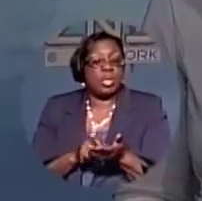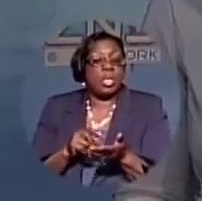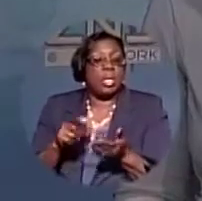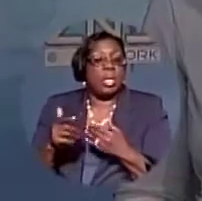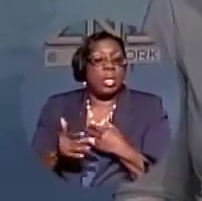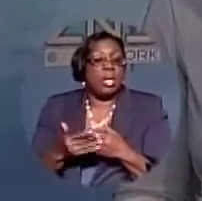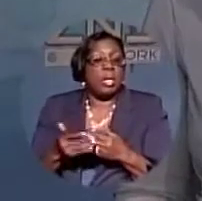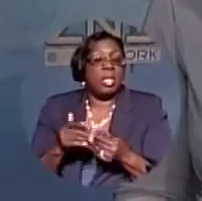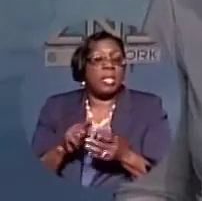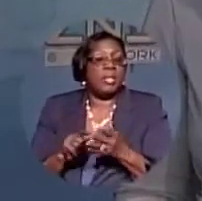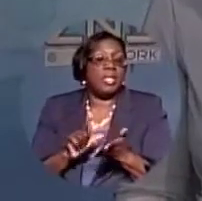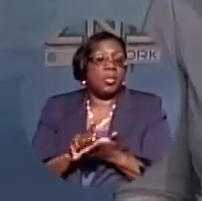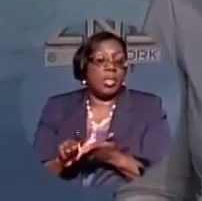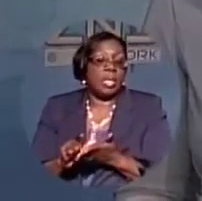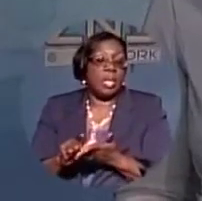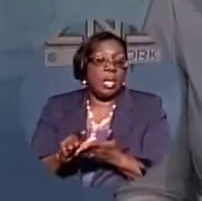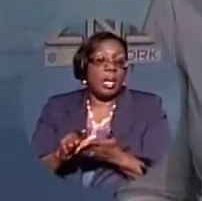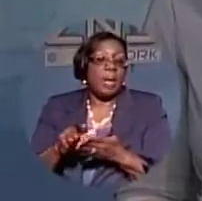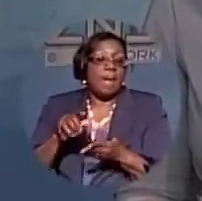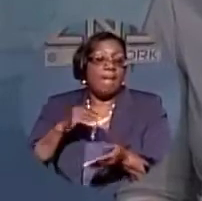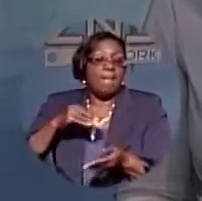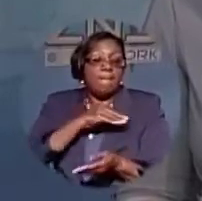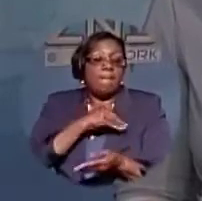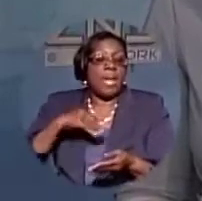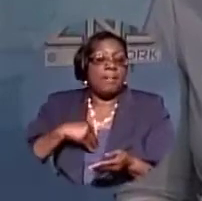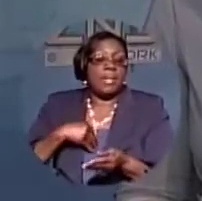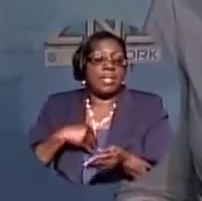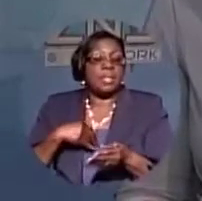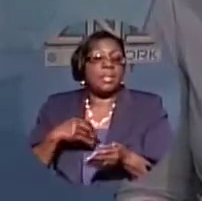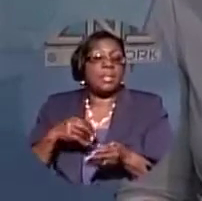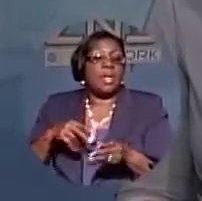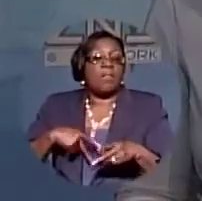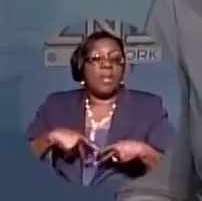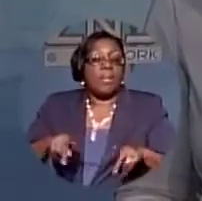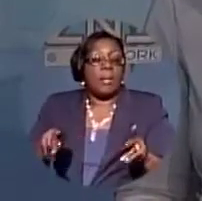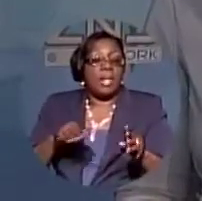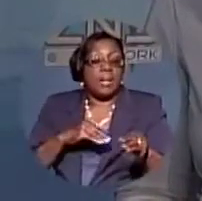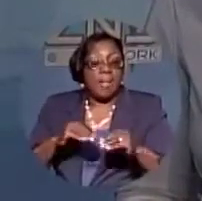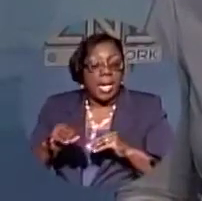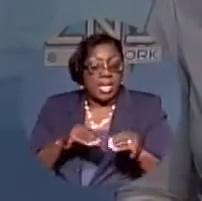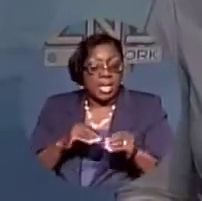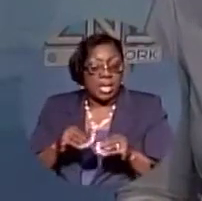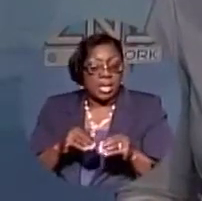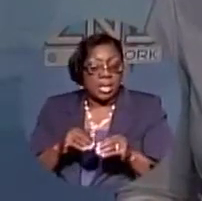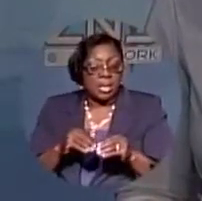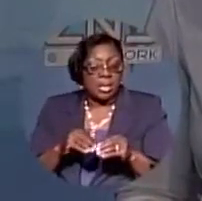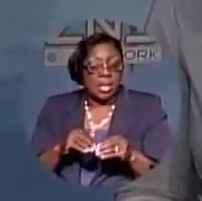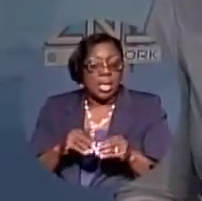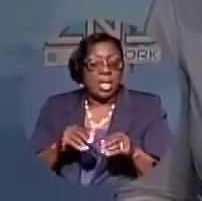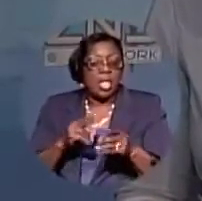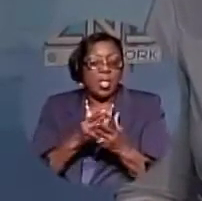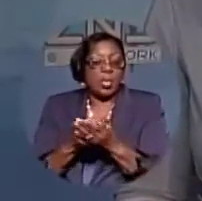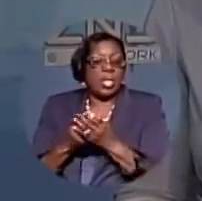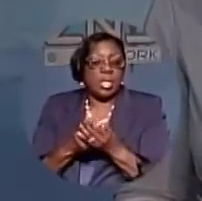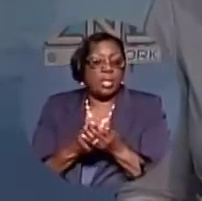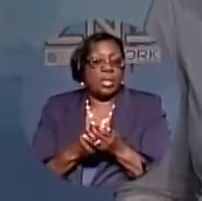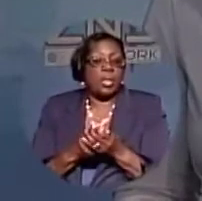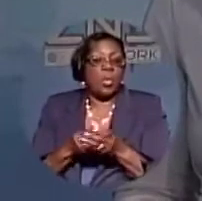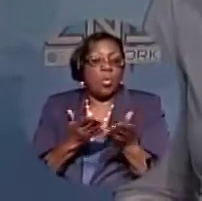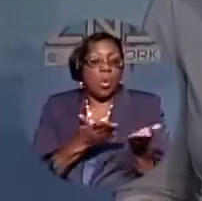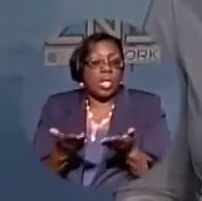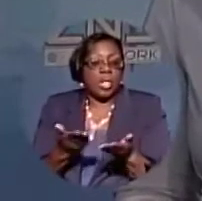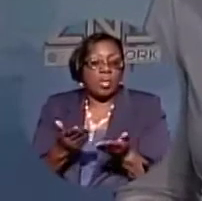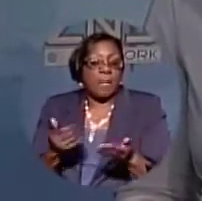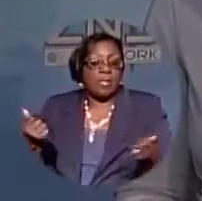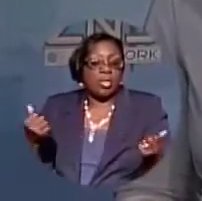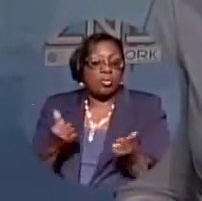members of the Public Managers Union were agitating to have their strike votes certified, but turnout was poor as a vote was taken.